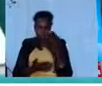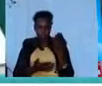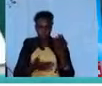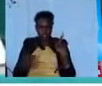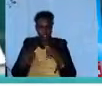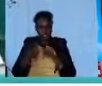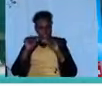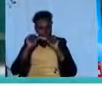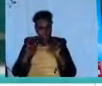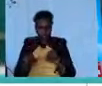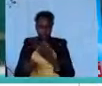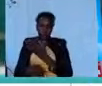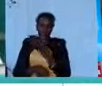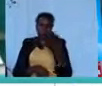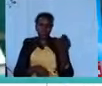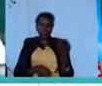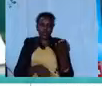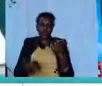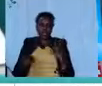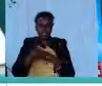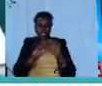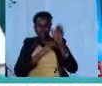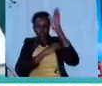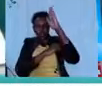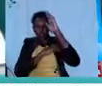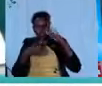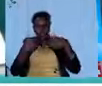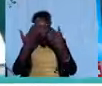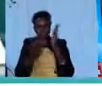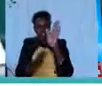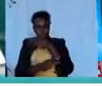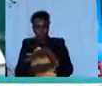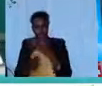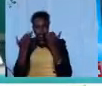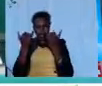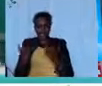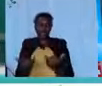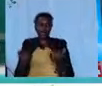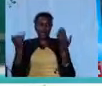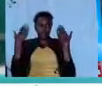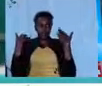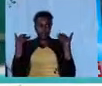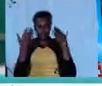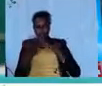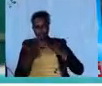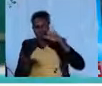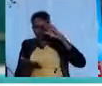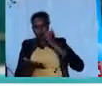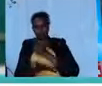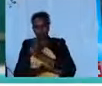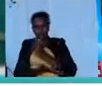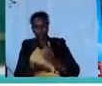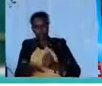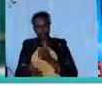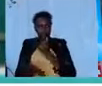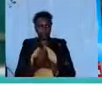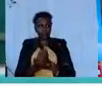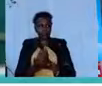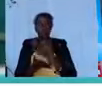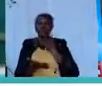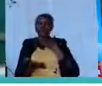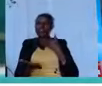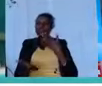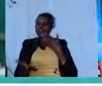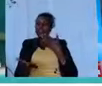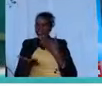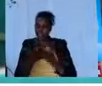and remain with you as God restores you now and forevermore. We want to thank you